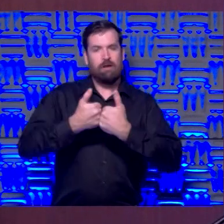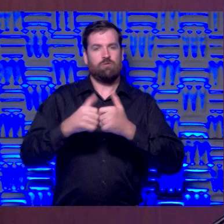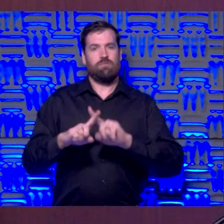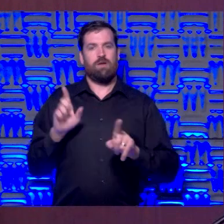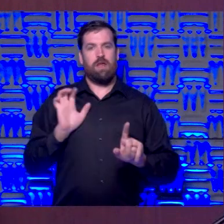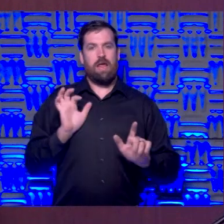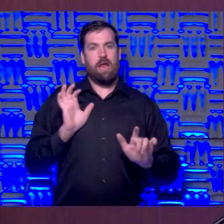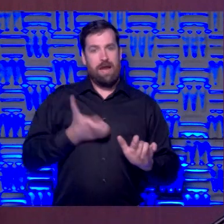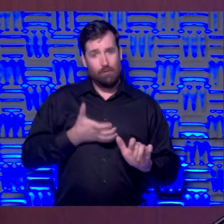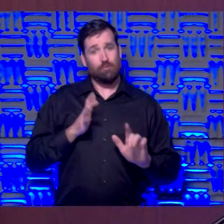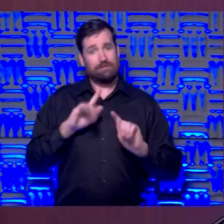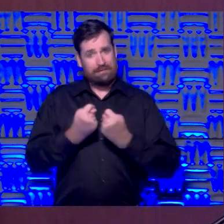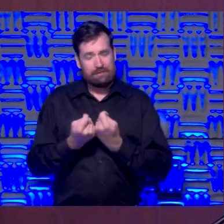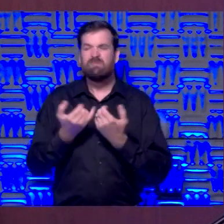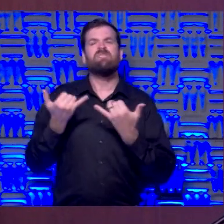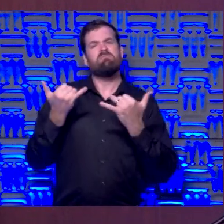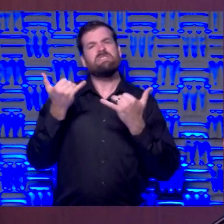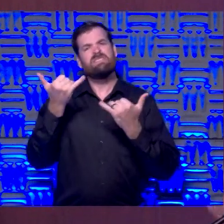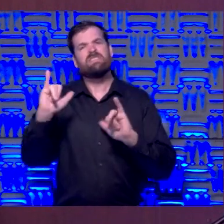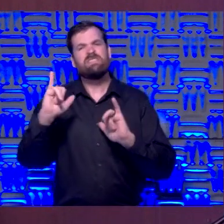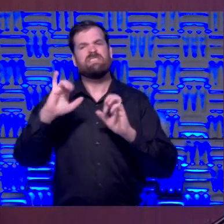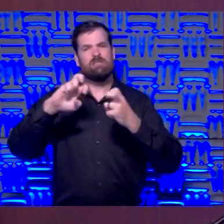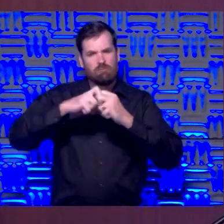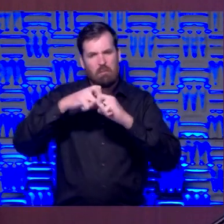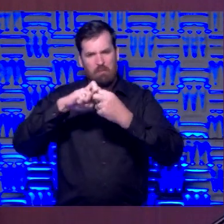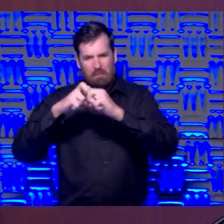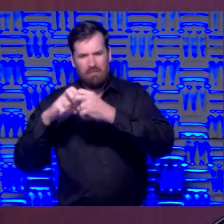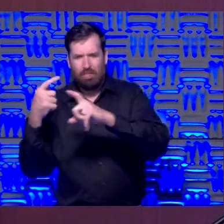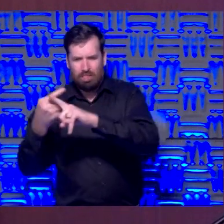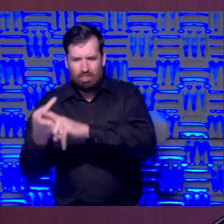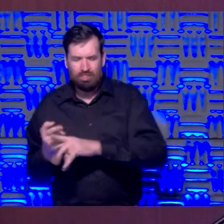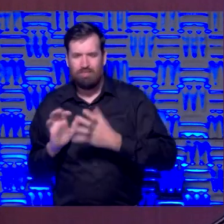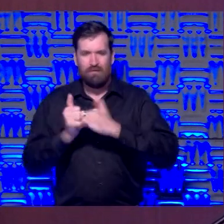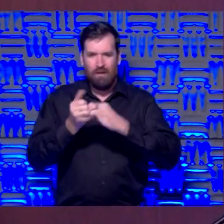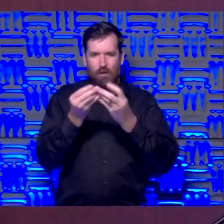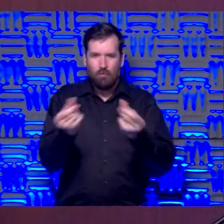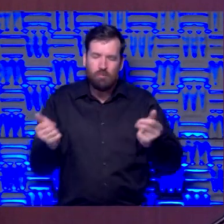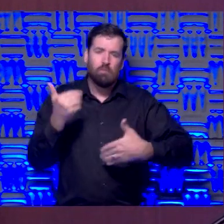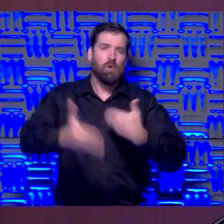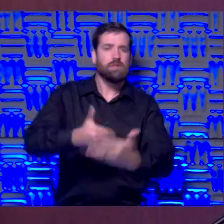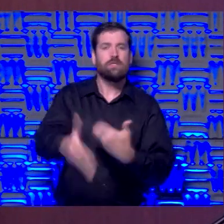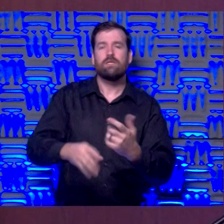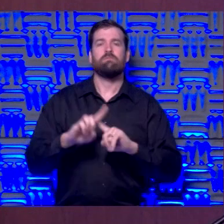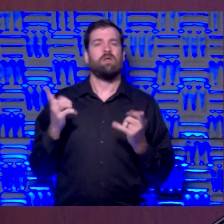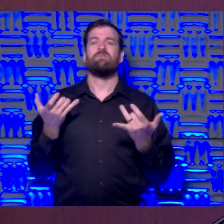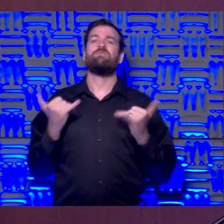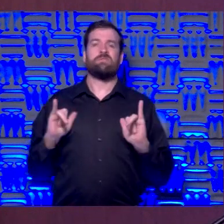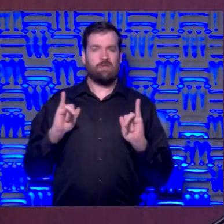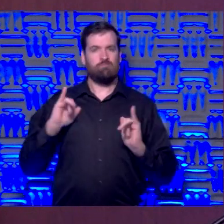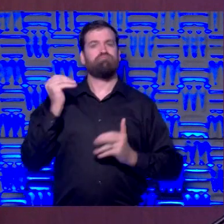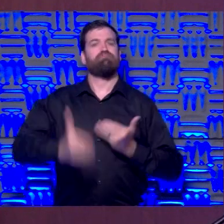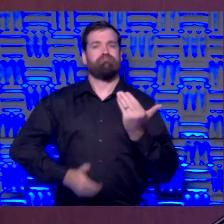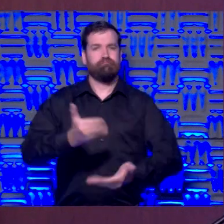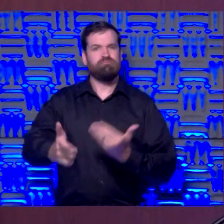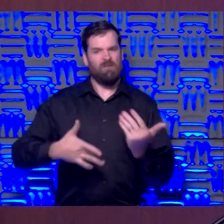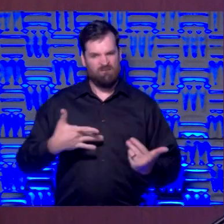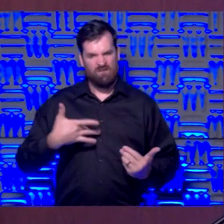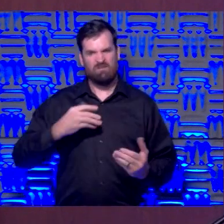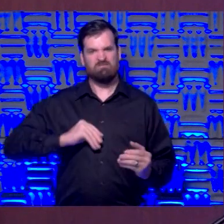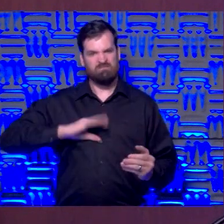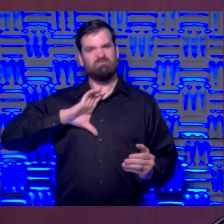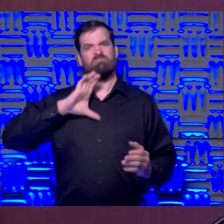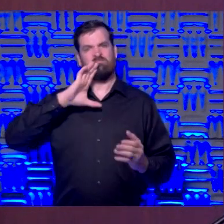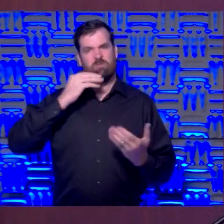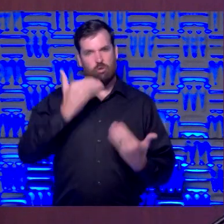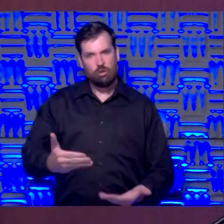task. And we still got a few more bugs to iron out in terms of the collection side of that, of how we're going to process through that. But I feel good about where we are right